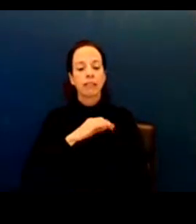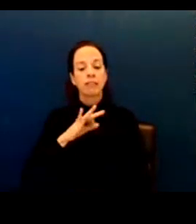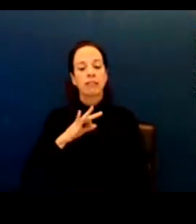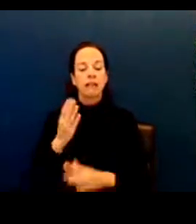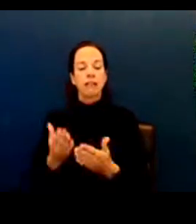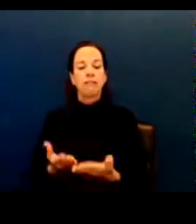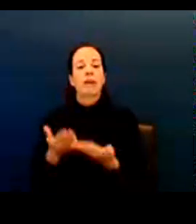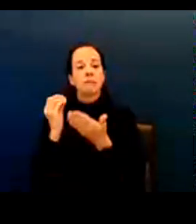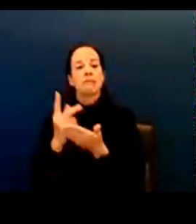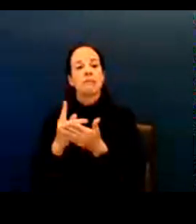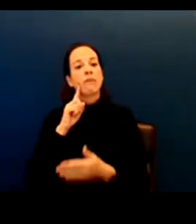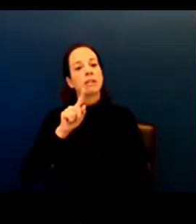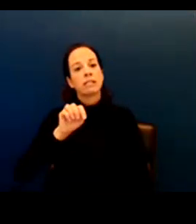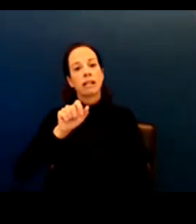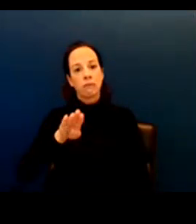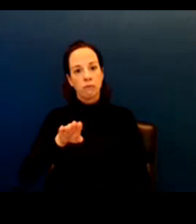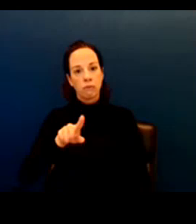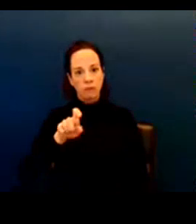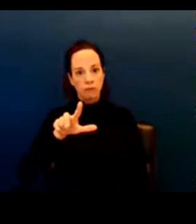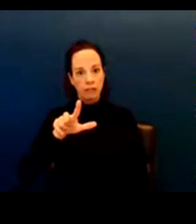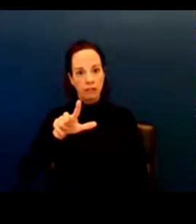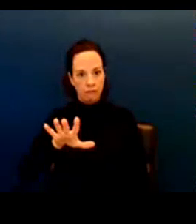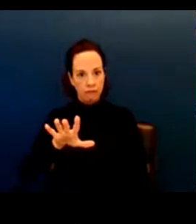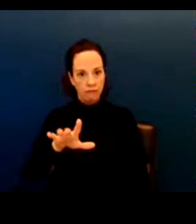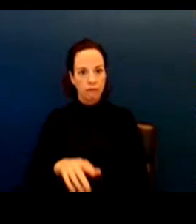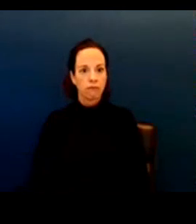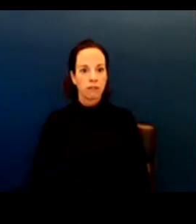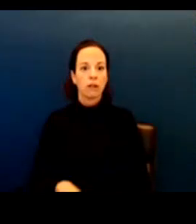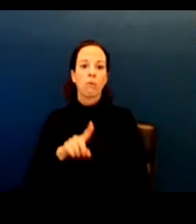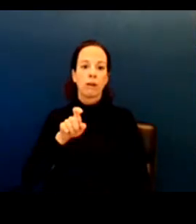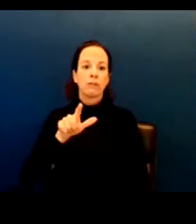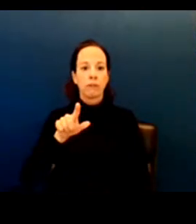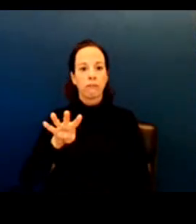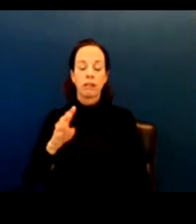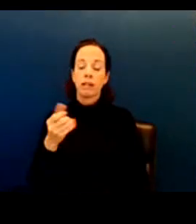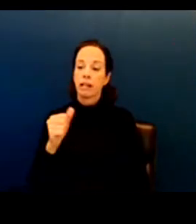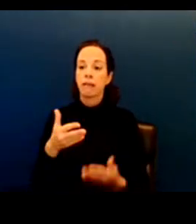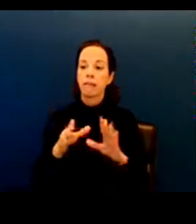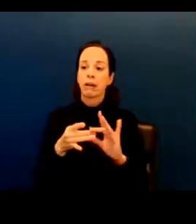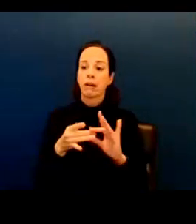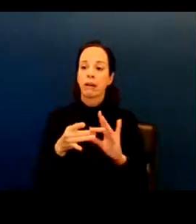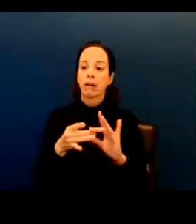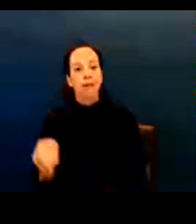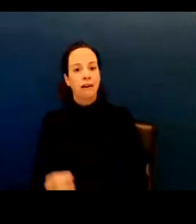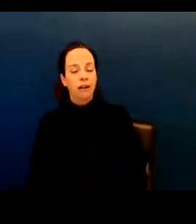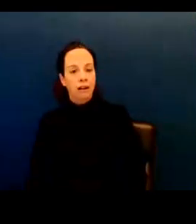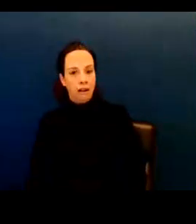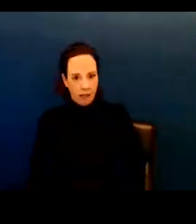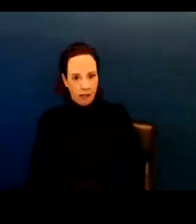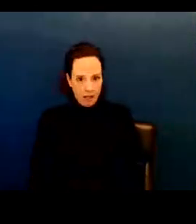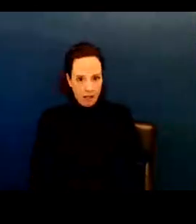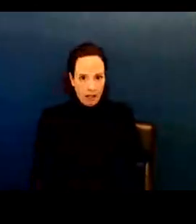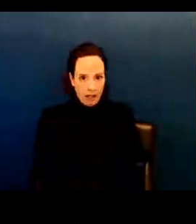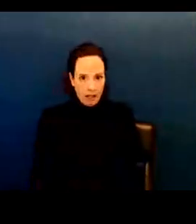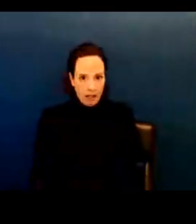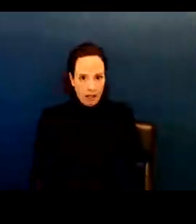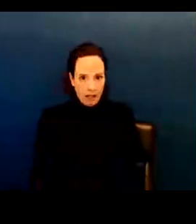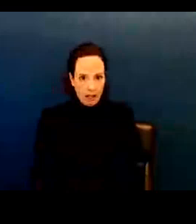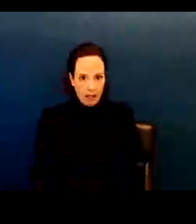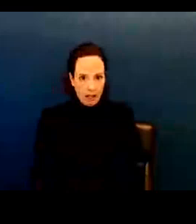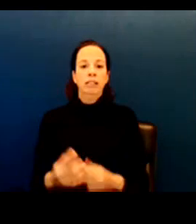tab 124. Thank you, Kat. Any public comment? There is no public comment. Thank you. Thank you. Questions, comments, or a motion